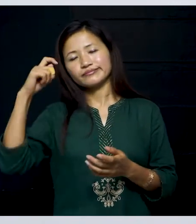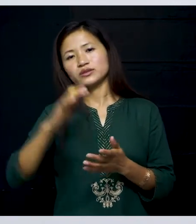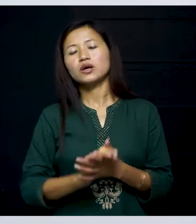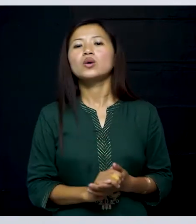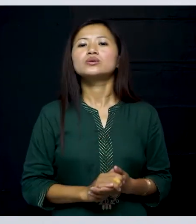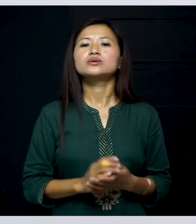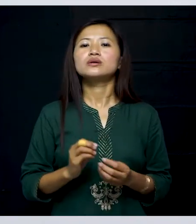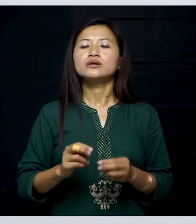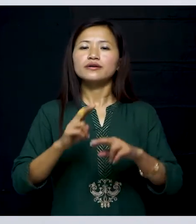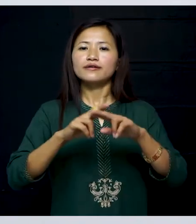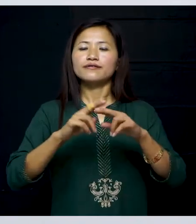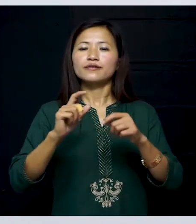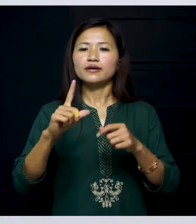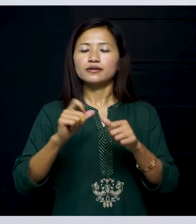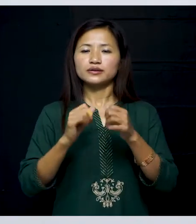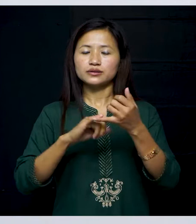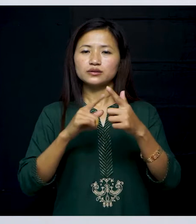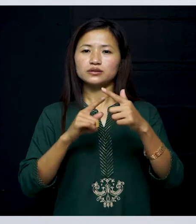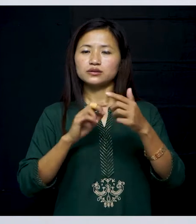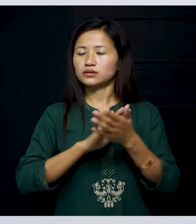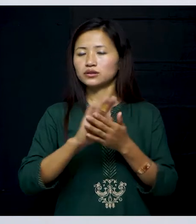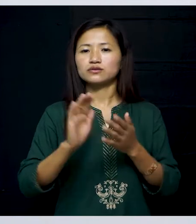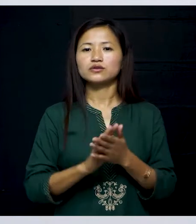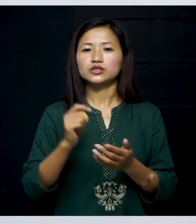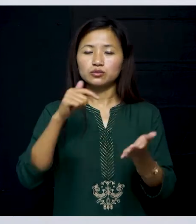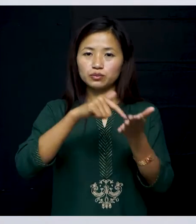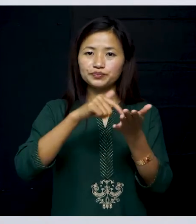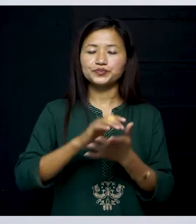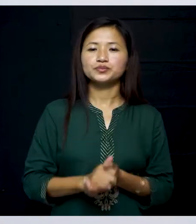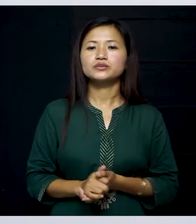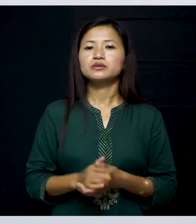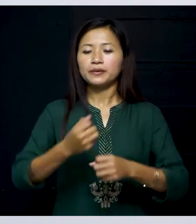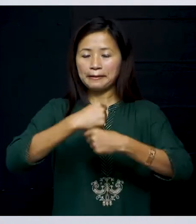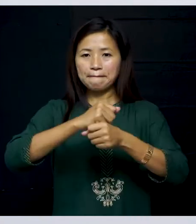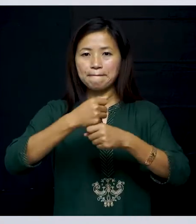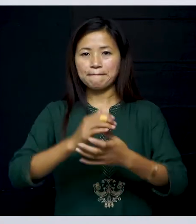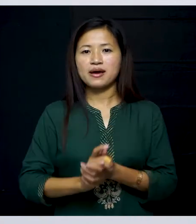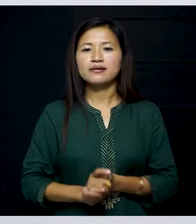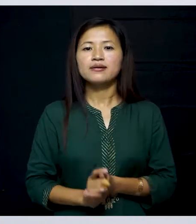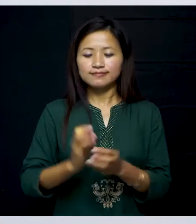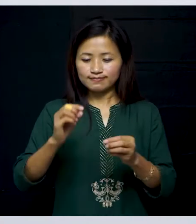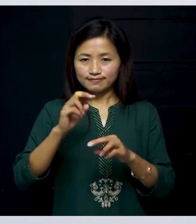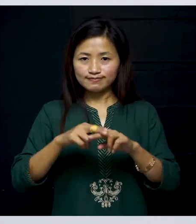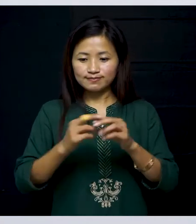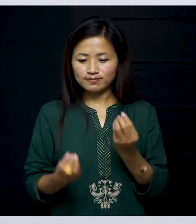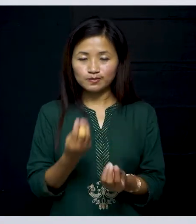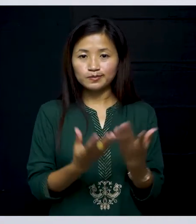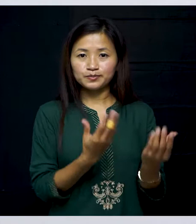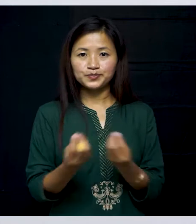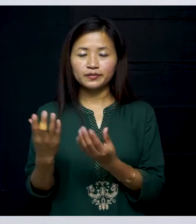called the flash point, right? Because with that we make fire. Even if we have the